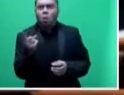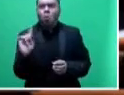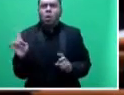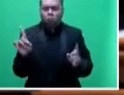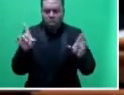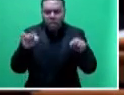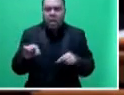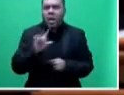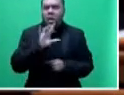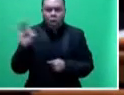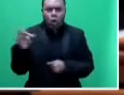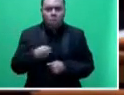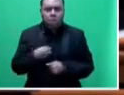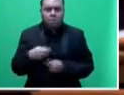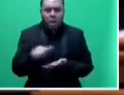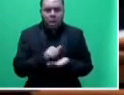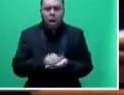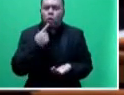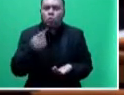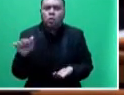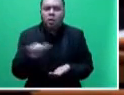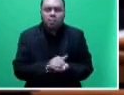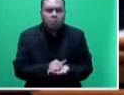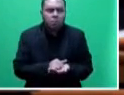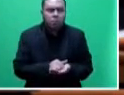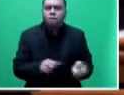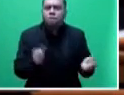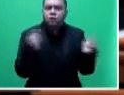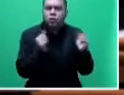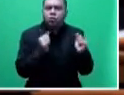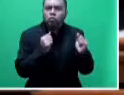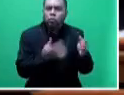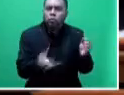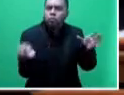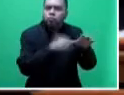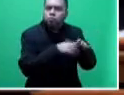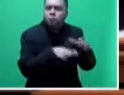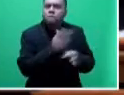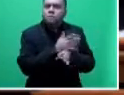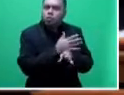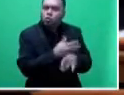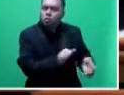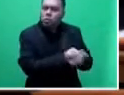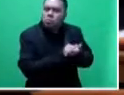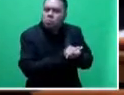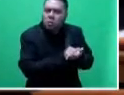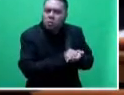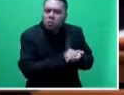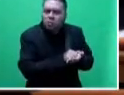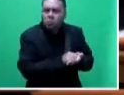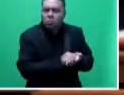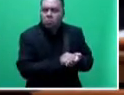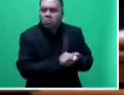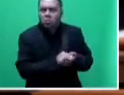we can and cannot buy? How can you tell a fisherman who wants to buy himself a fridge so that he can store his fish to preserve it, so that he can earn a